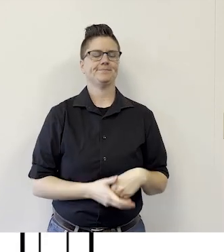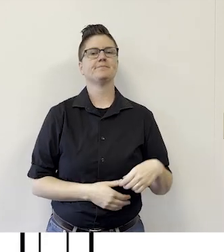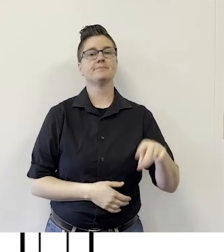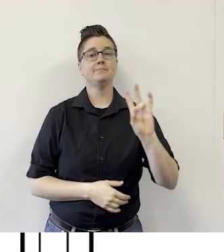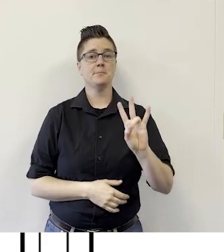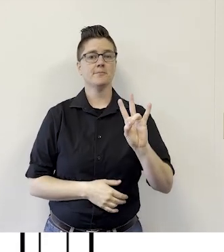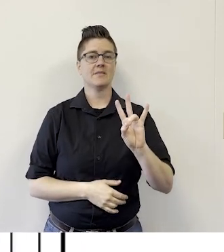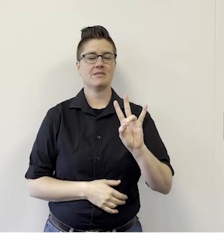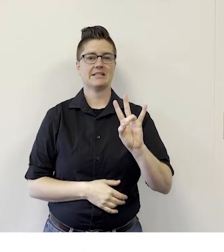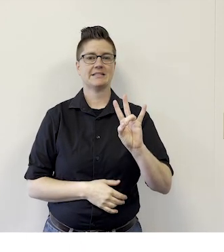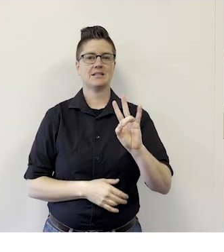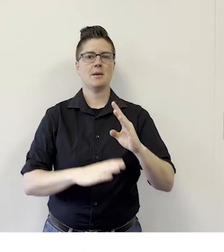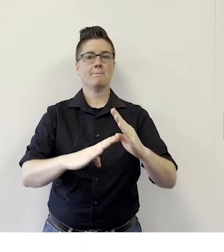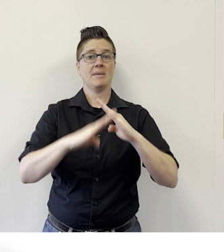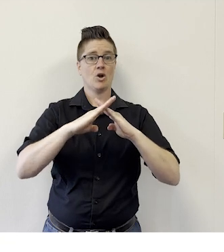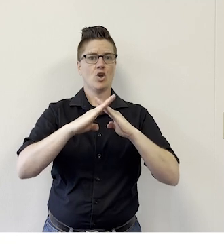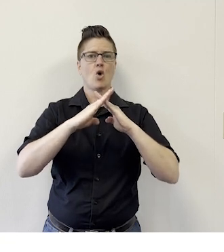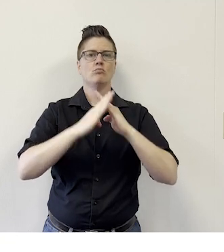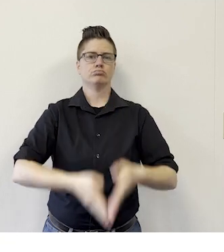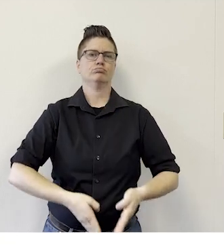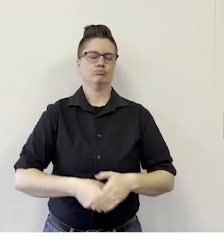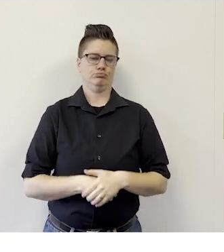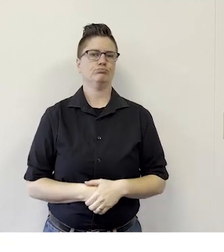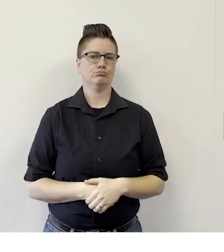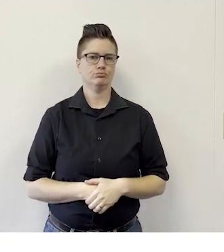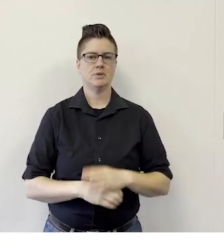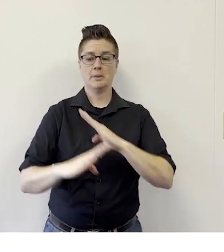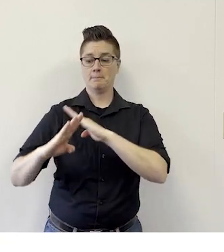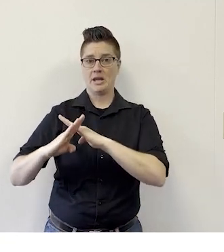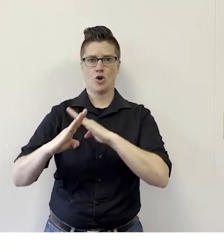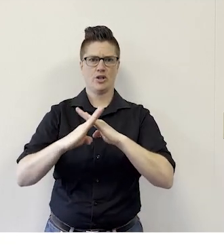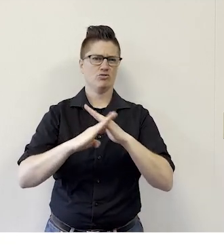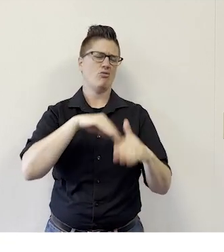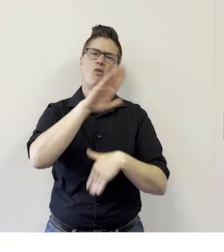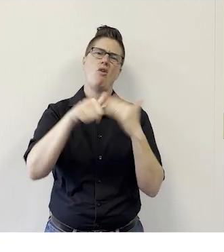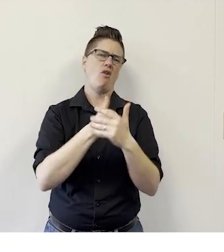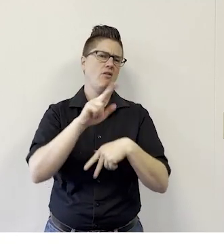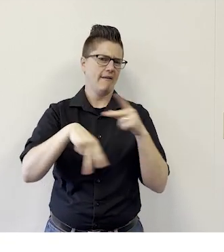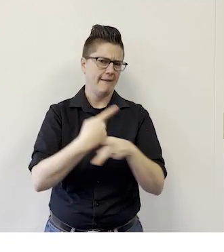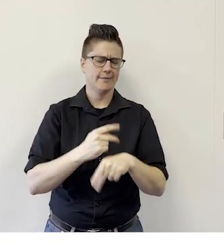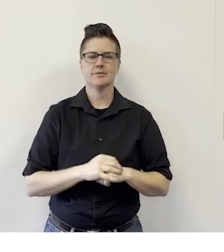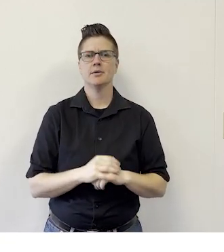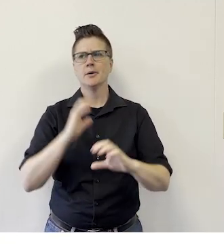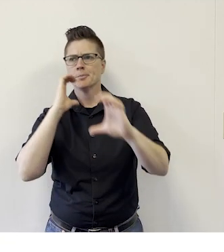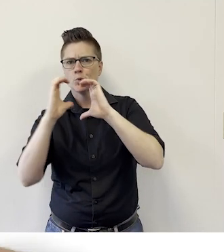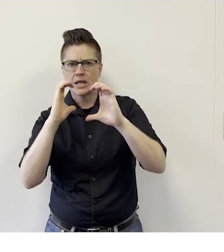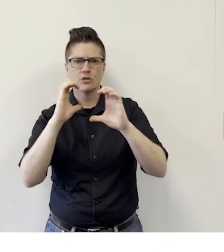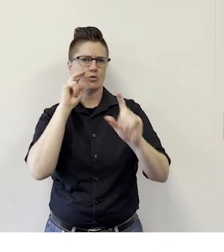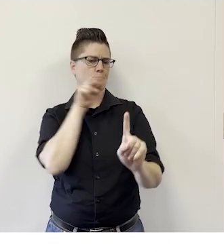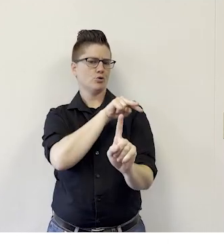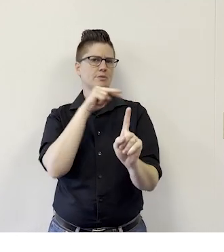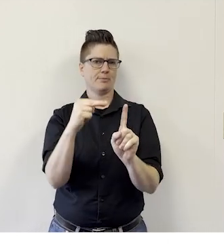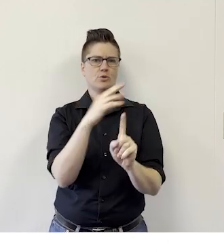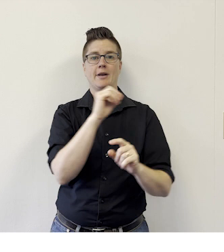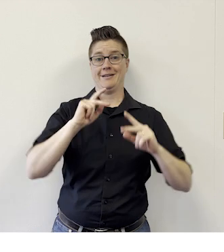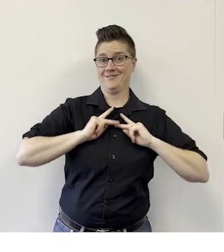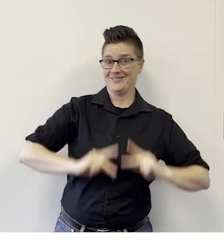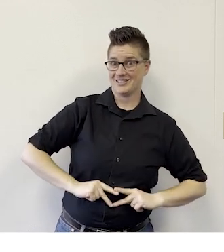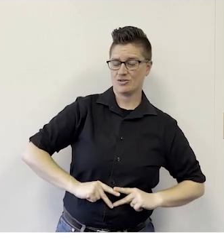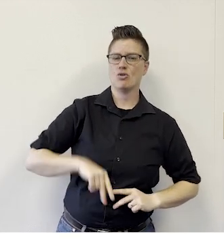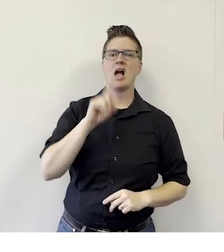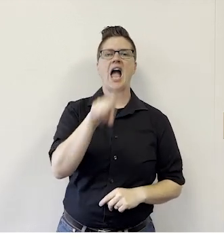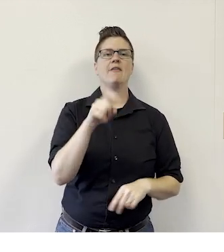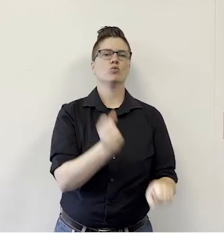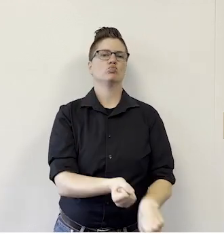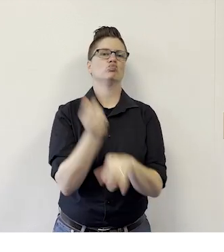to offer. 7. Barrier removal. Barriers of all types, communication,